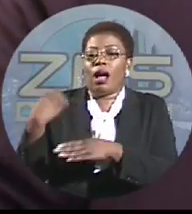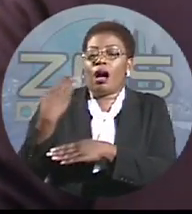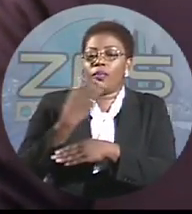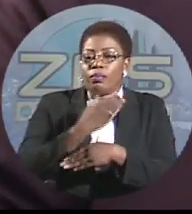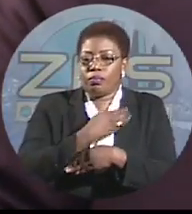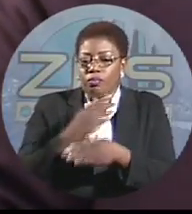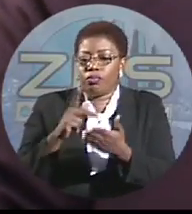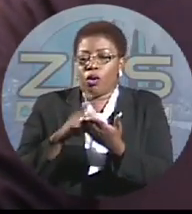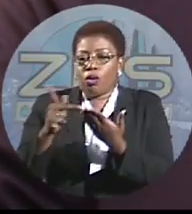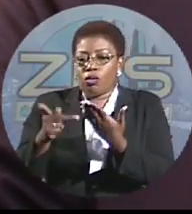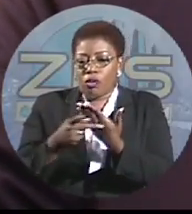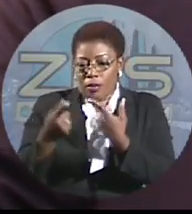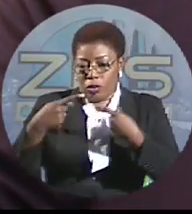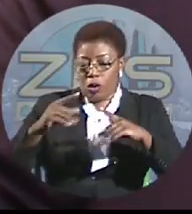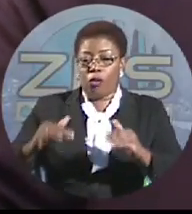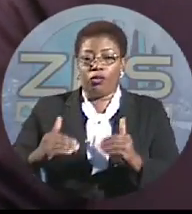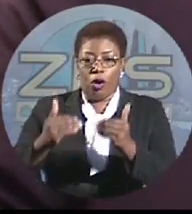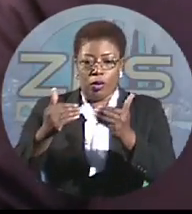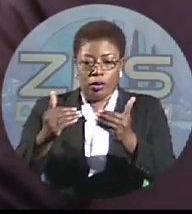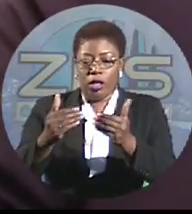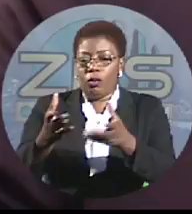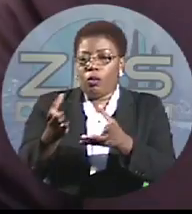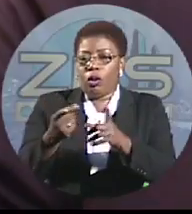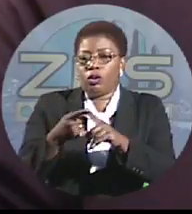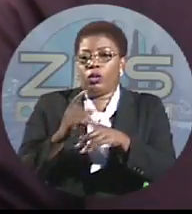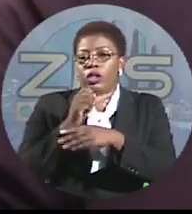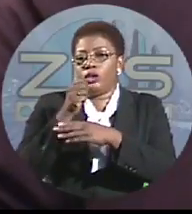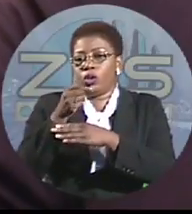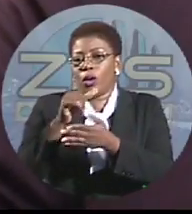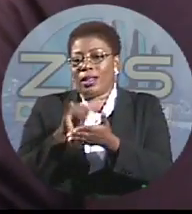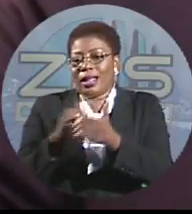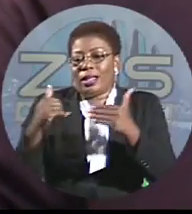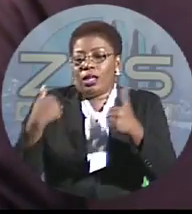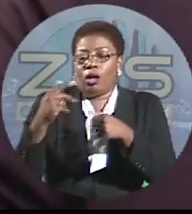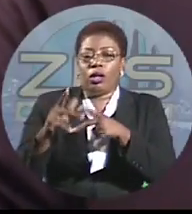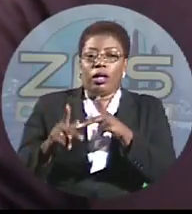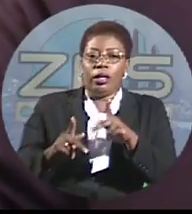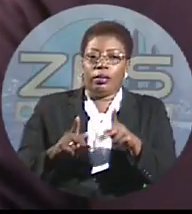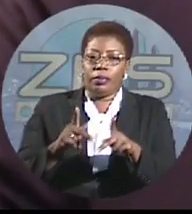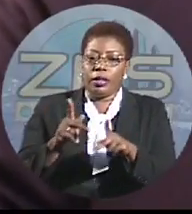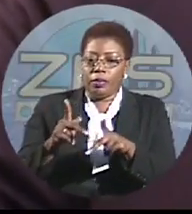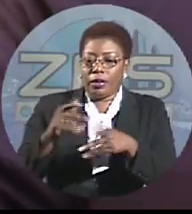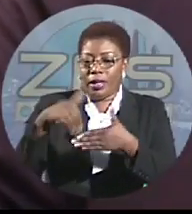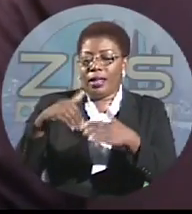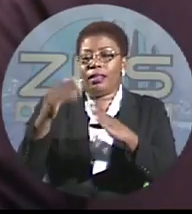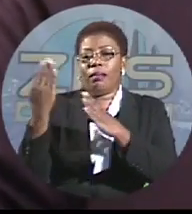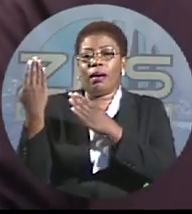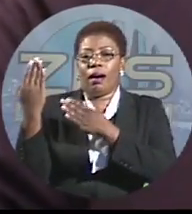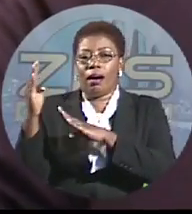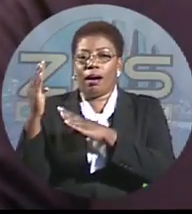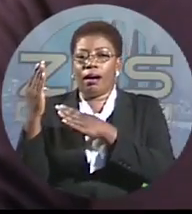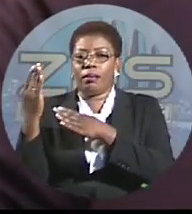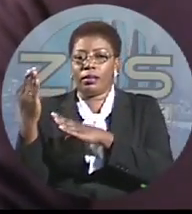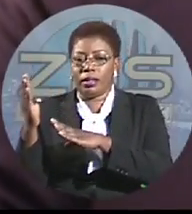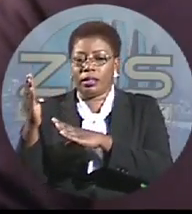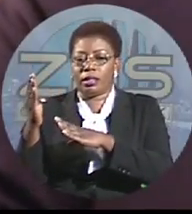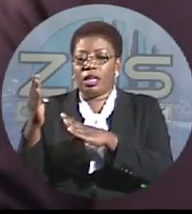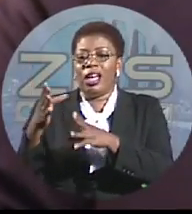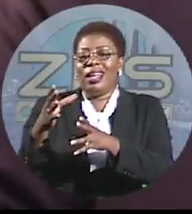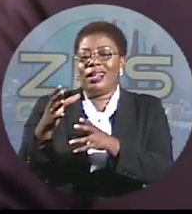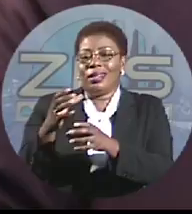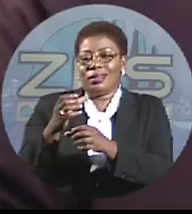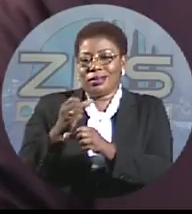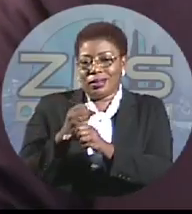program moving forward. We want to ensure that the young people within the Bahamas